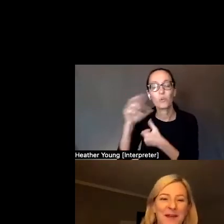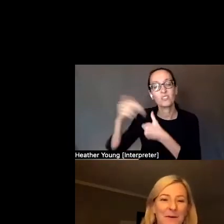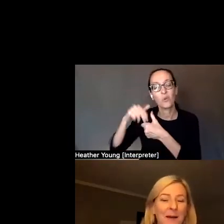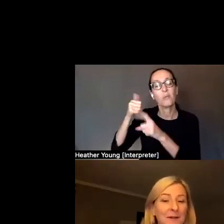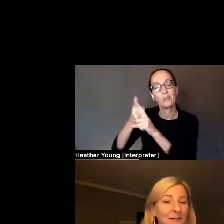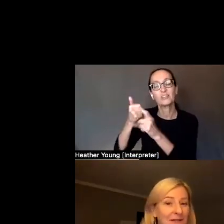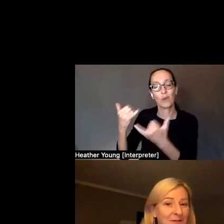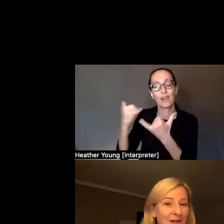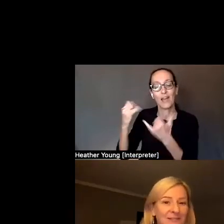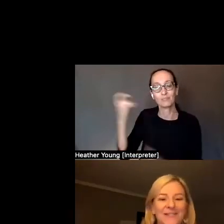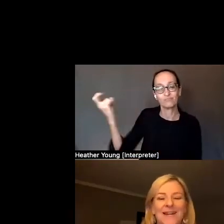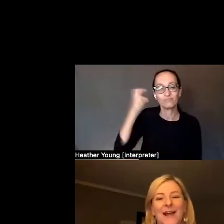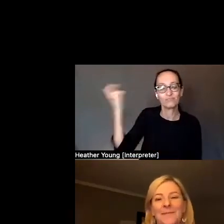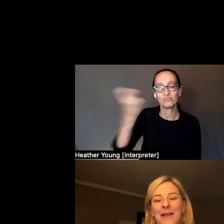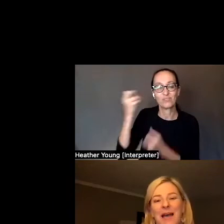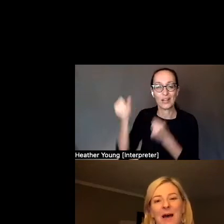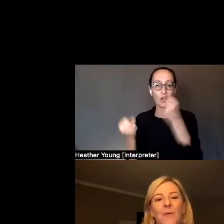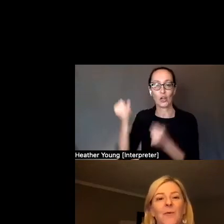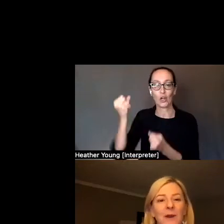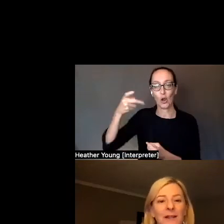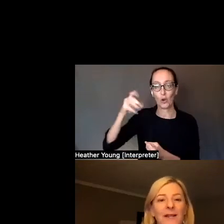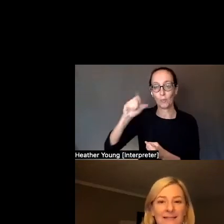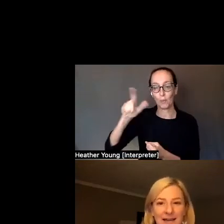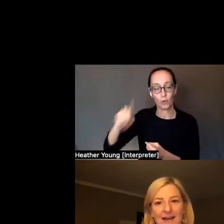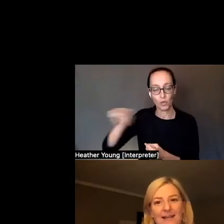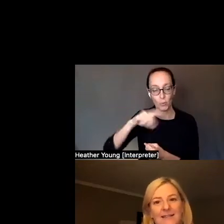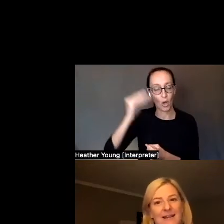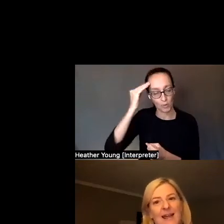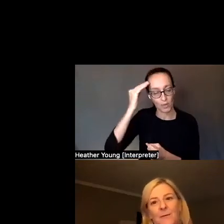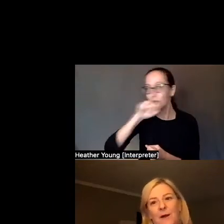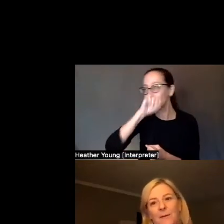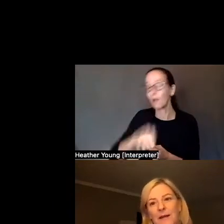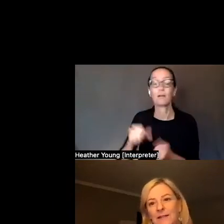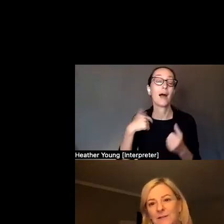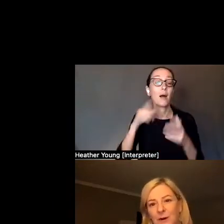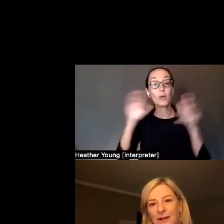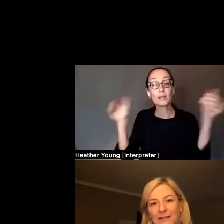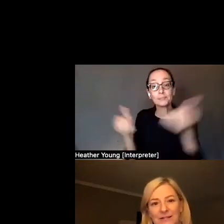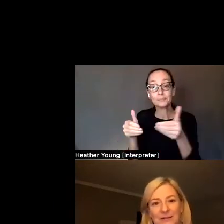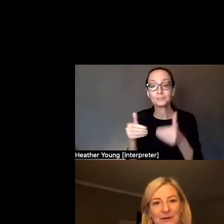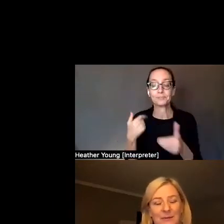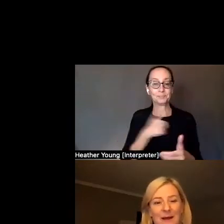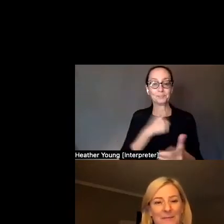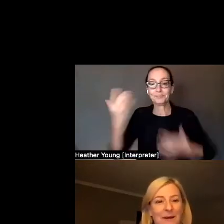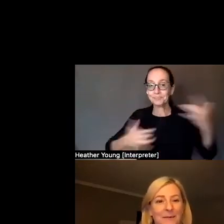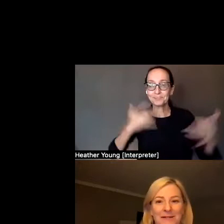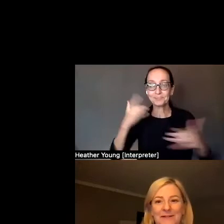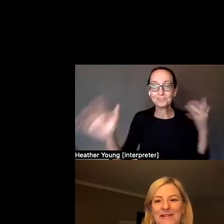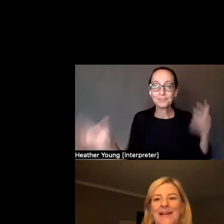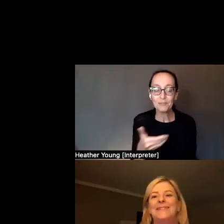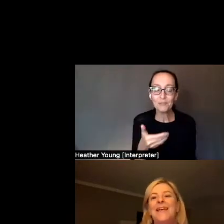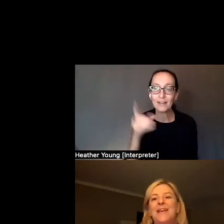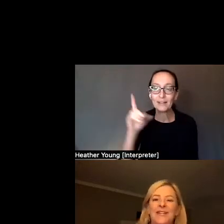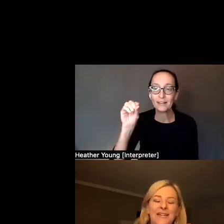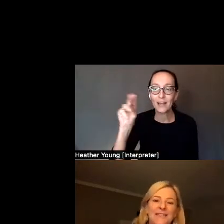so I'm going to do the introduction tonight. We're really excited today to welcome Donna Sorkin to Topic